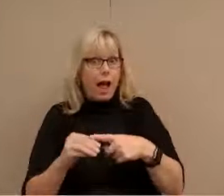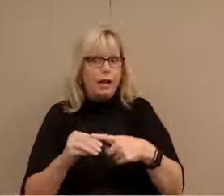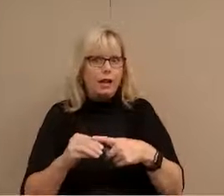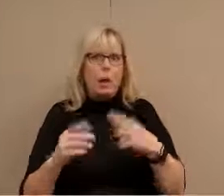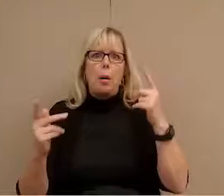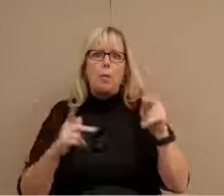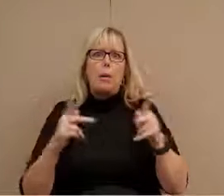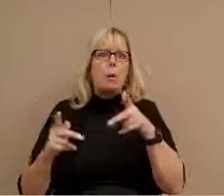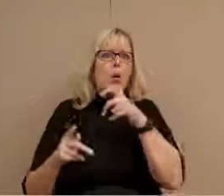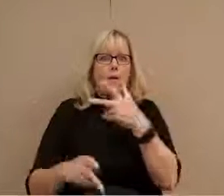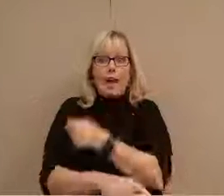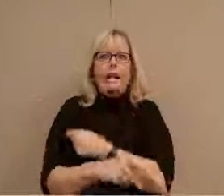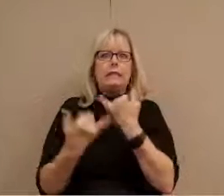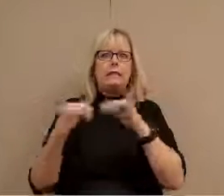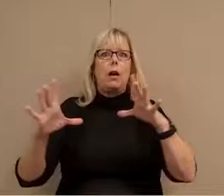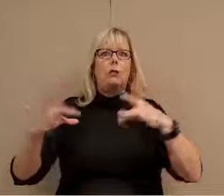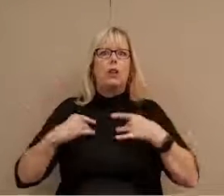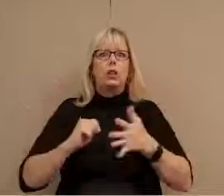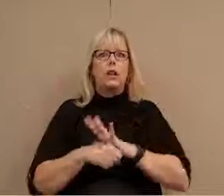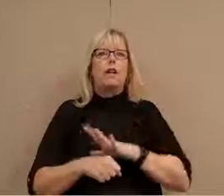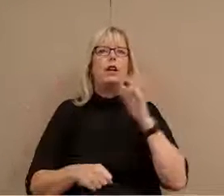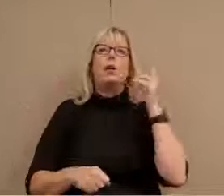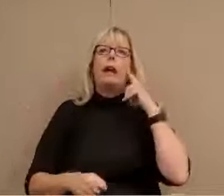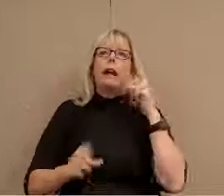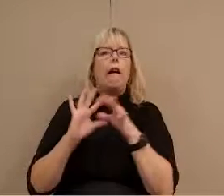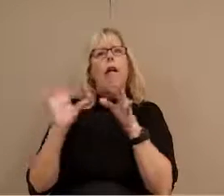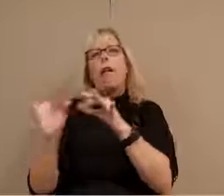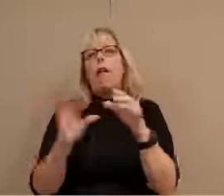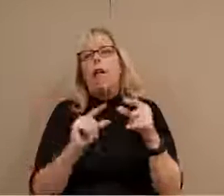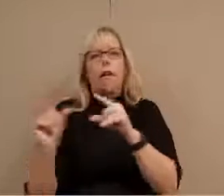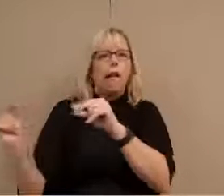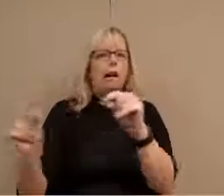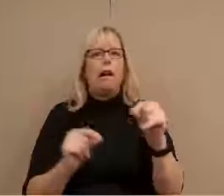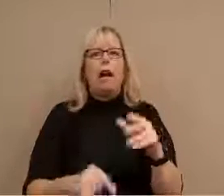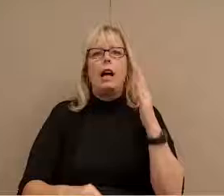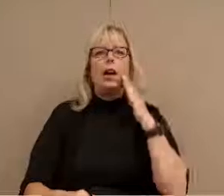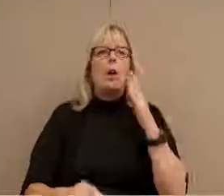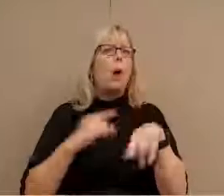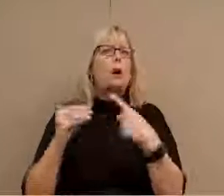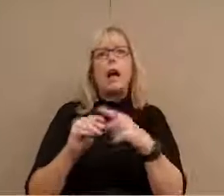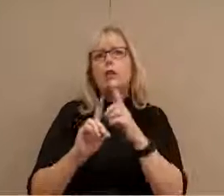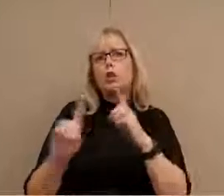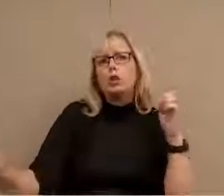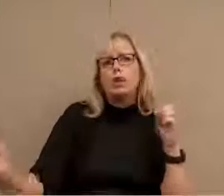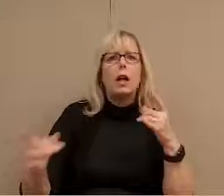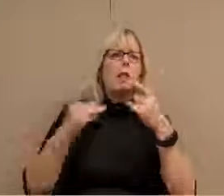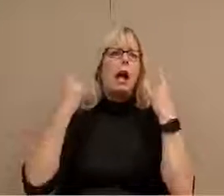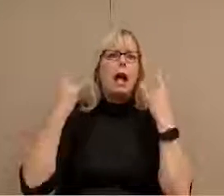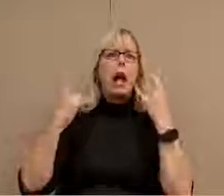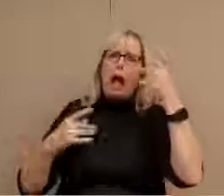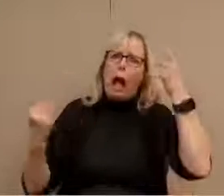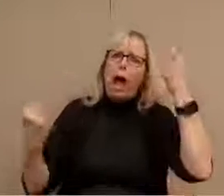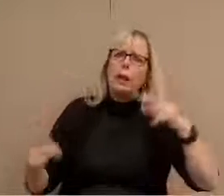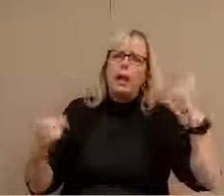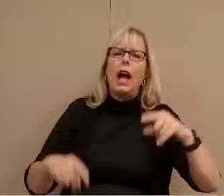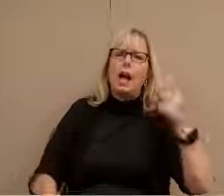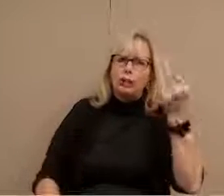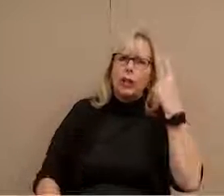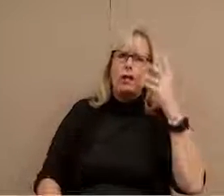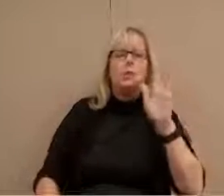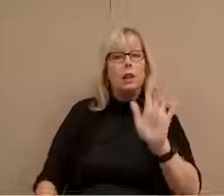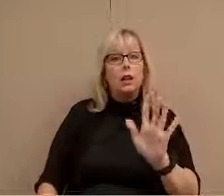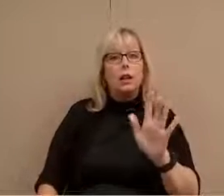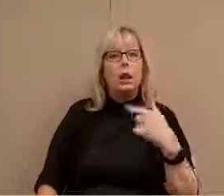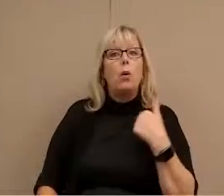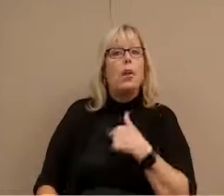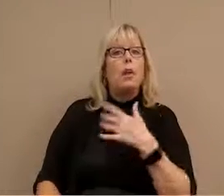cases, and you hear about, and I'm getting your question about social distancing and masking and vaccine, but we